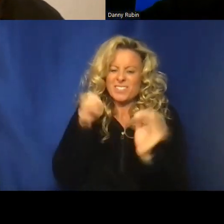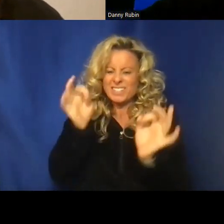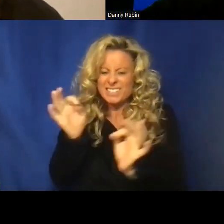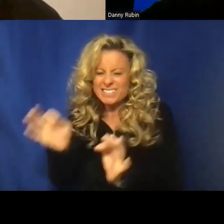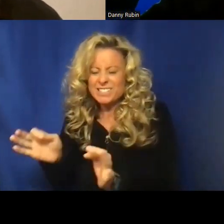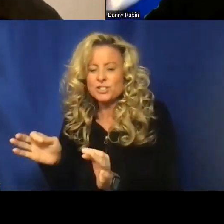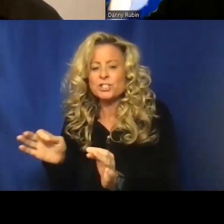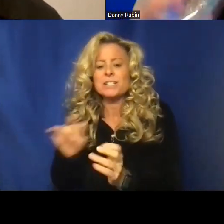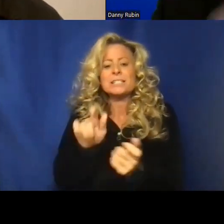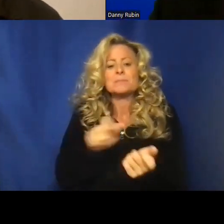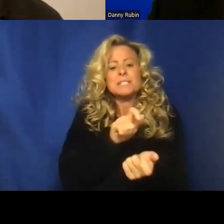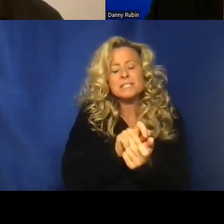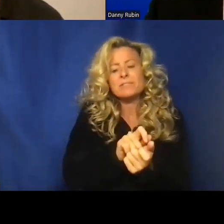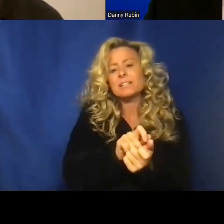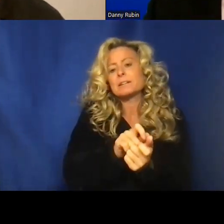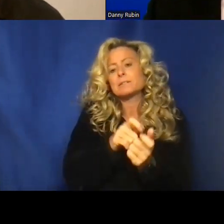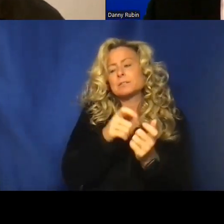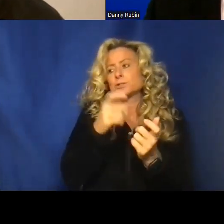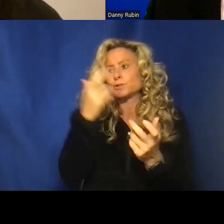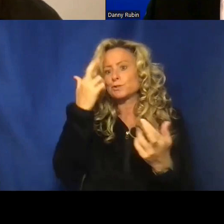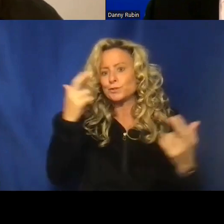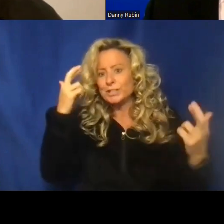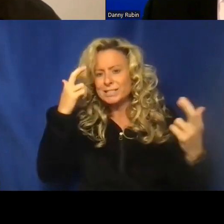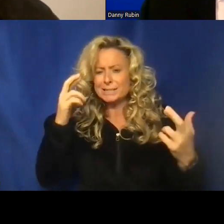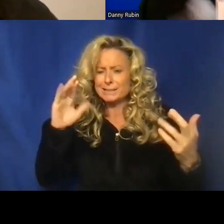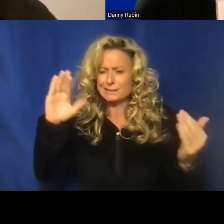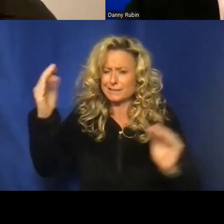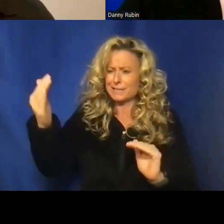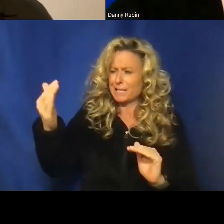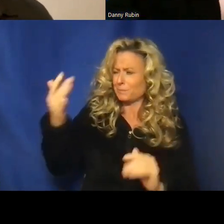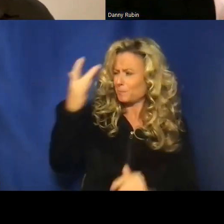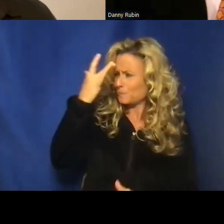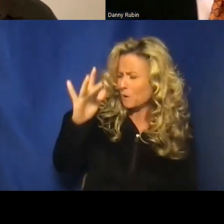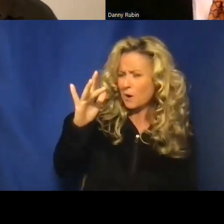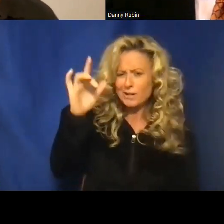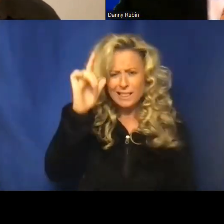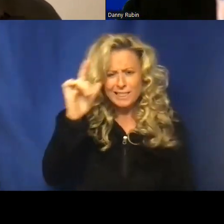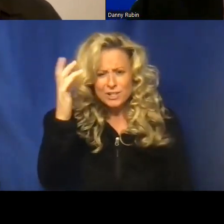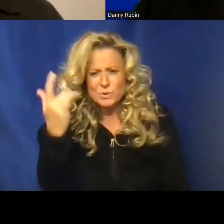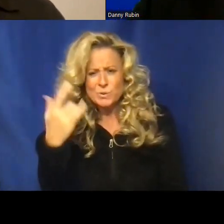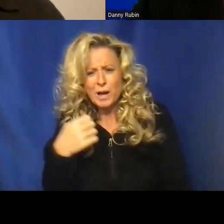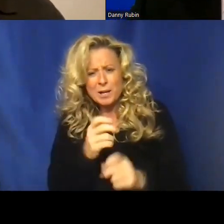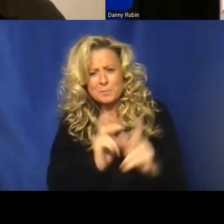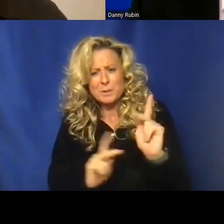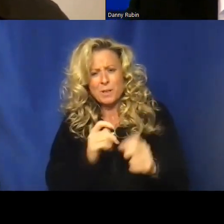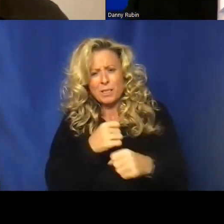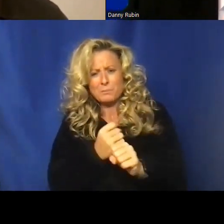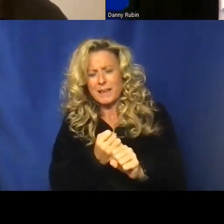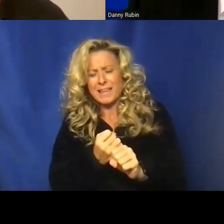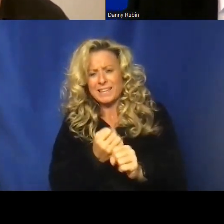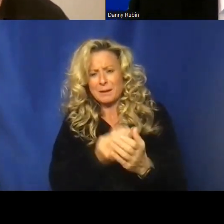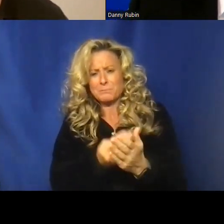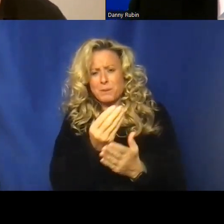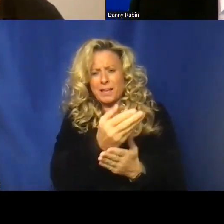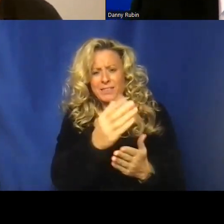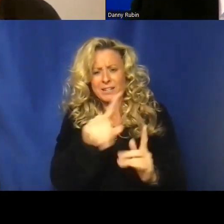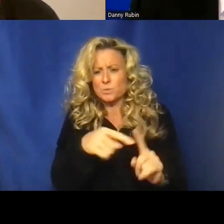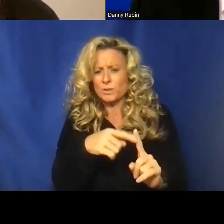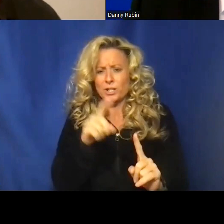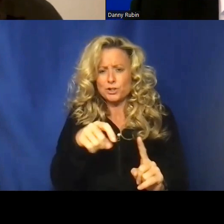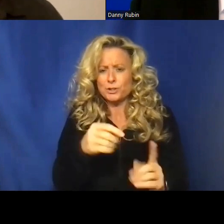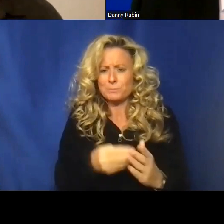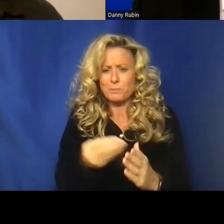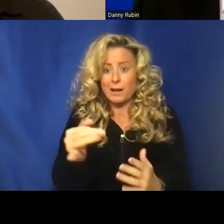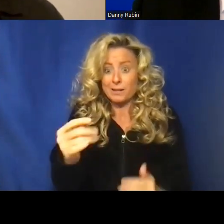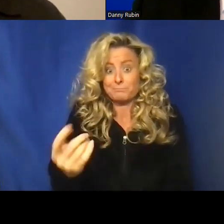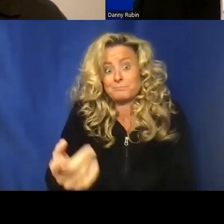especially decisions that didn't necessarily seem smart or logical. So why do people buy things when they probably shouldn't buy